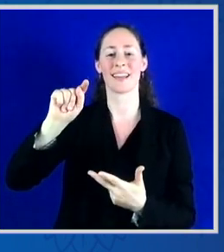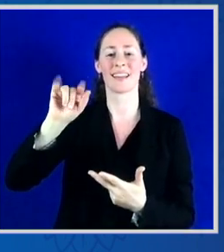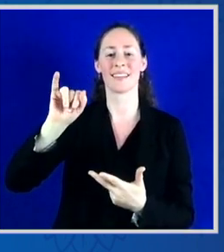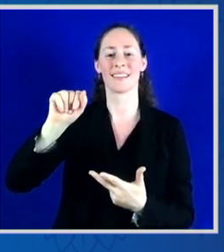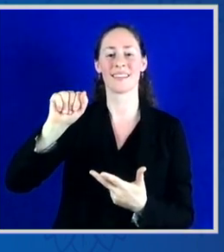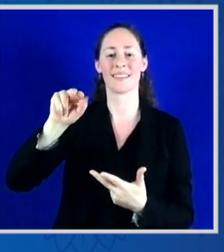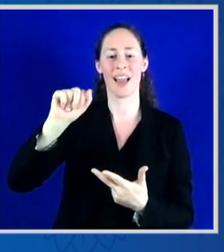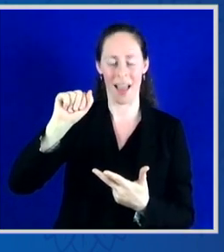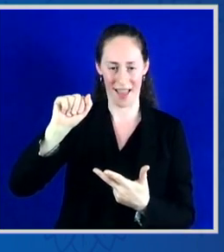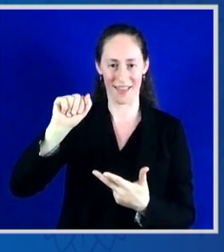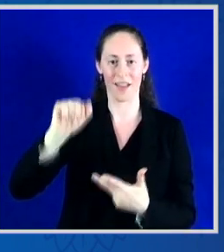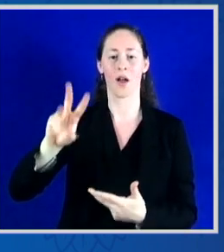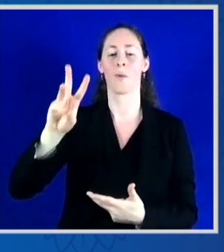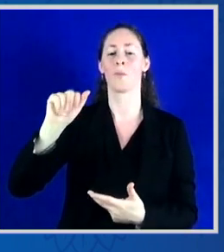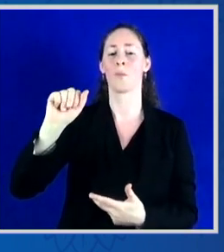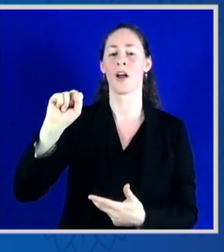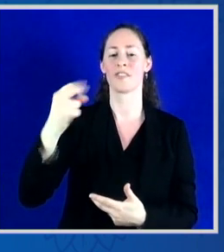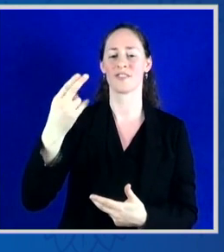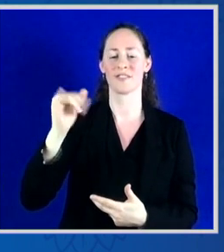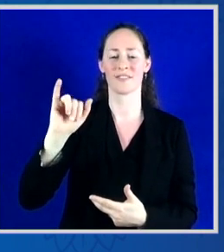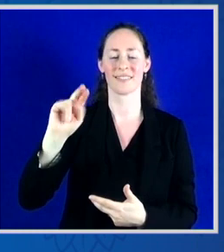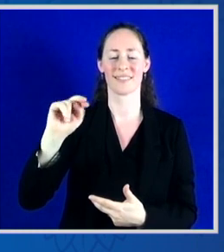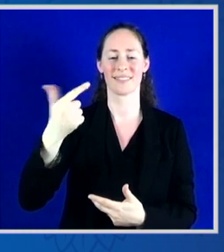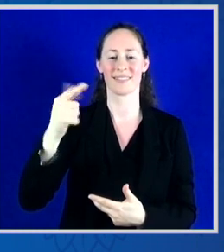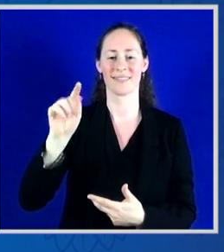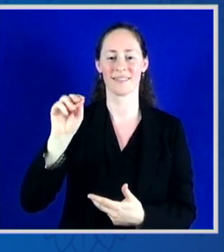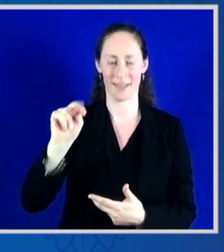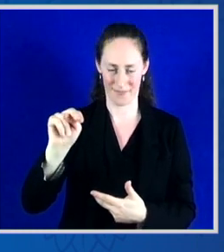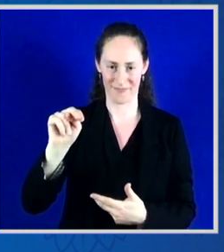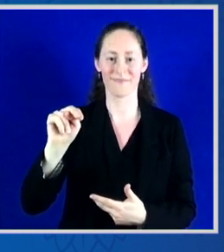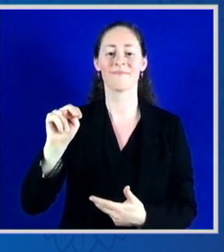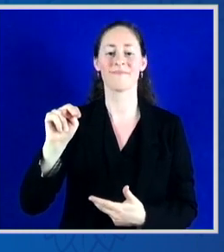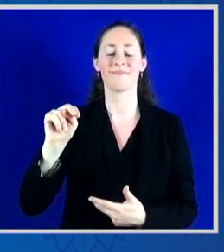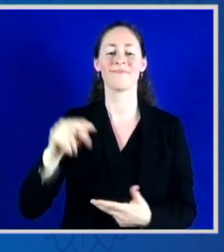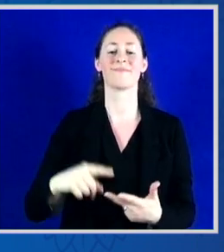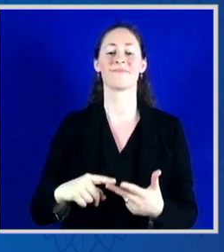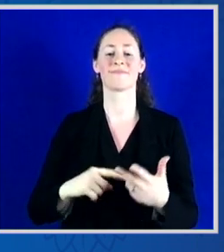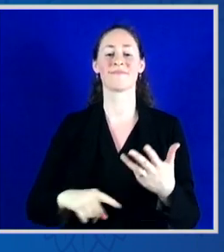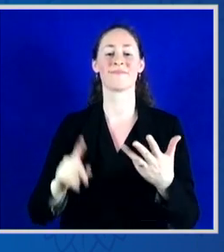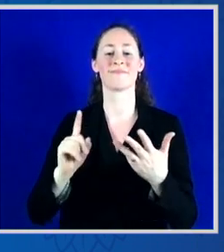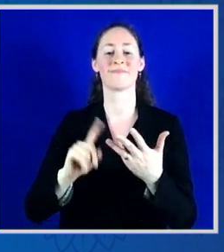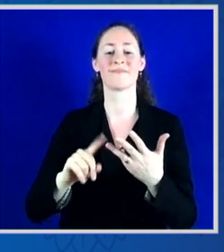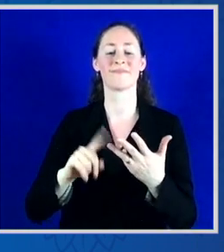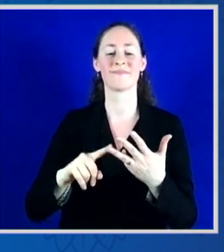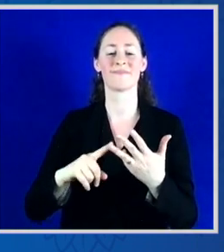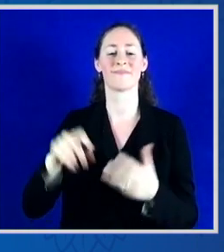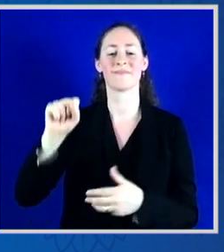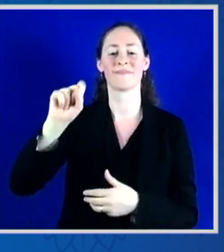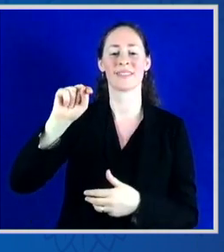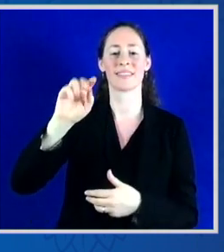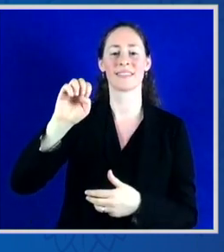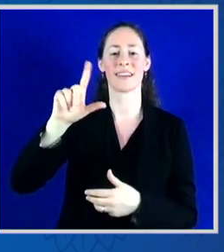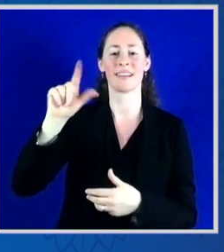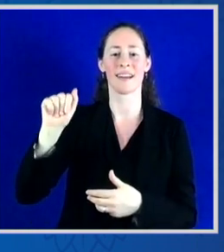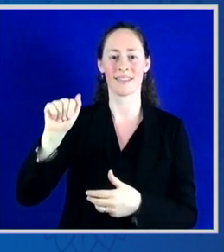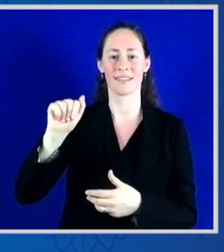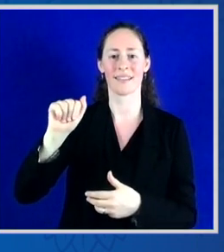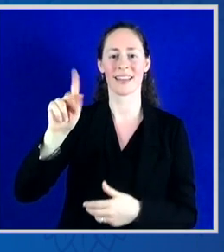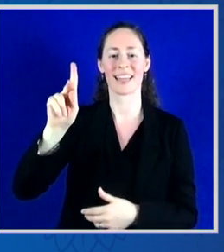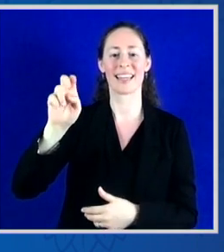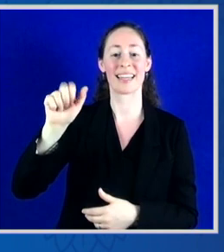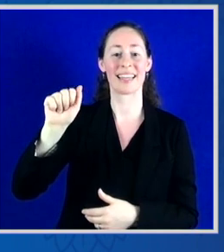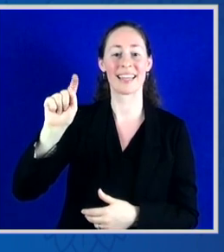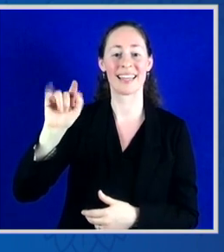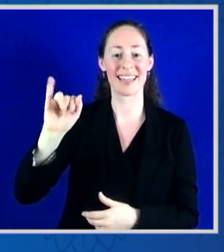from Milwaukee, Wisconsin. We have Stella Keene, a trans teens advocate from Tacoma, Washington, who works with